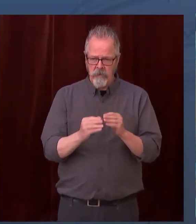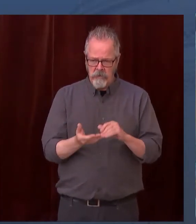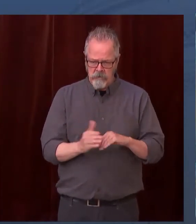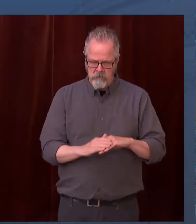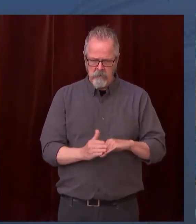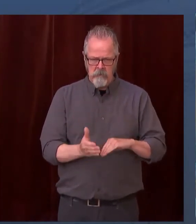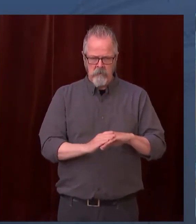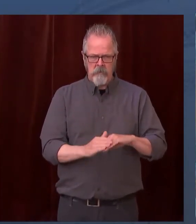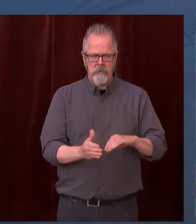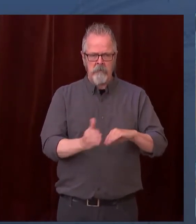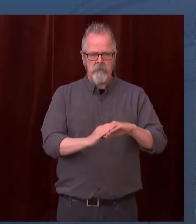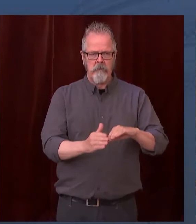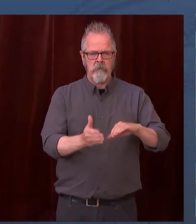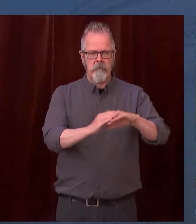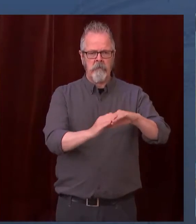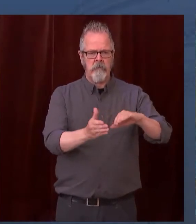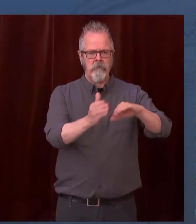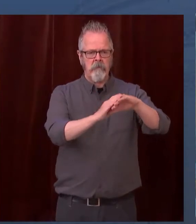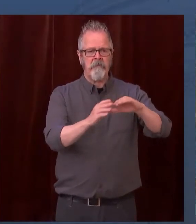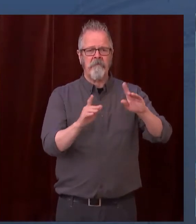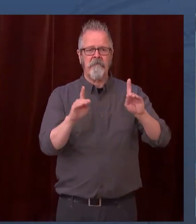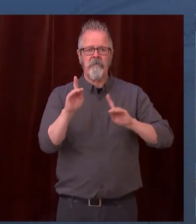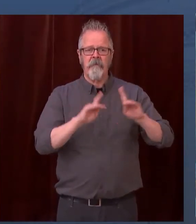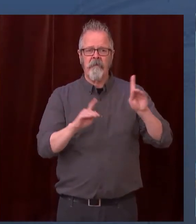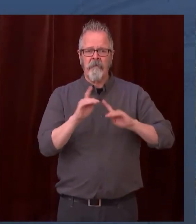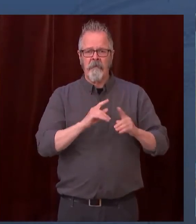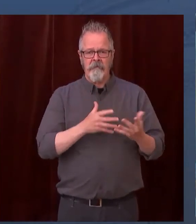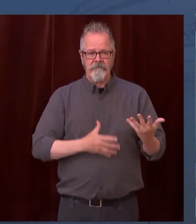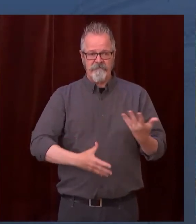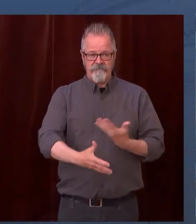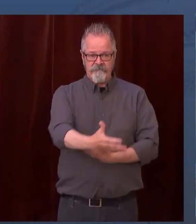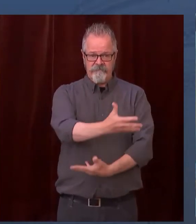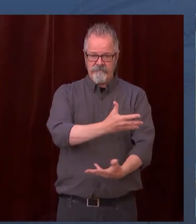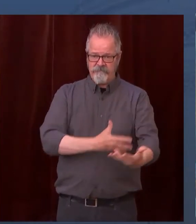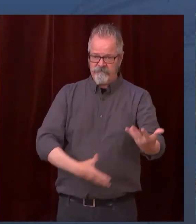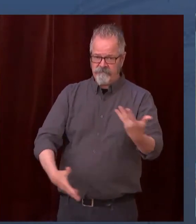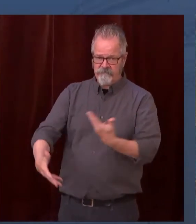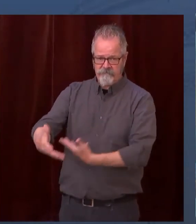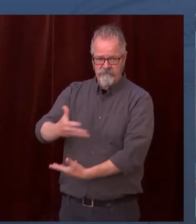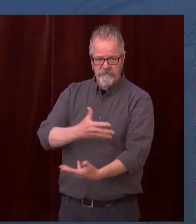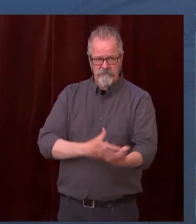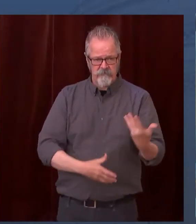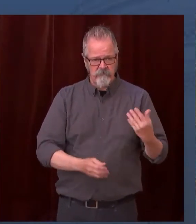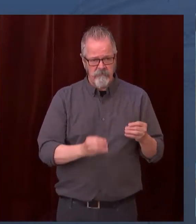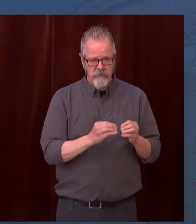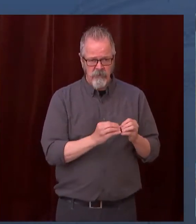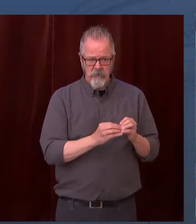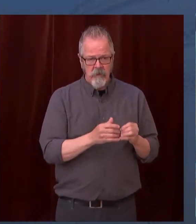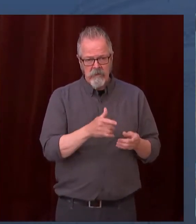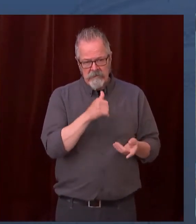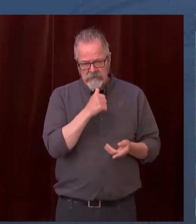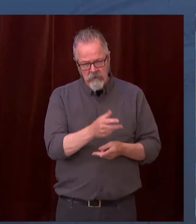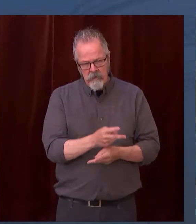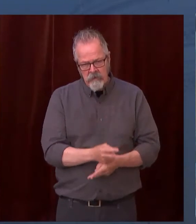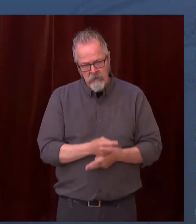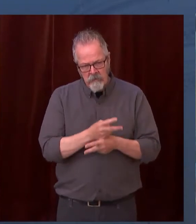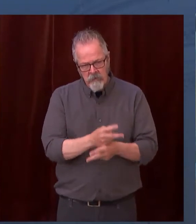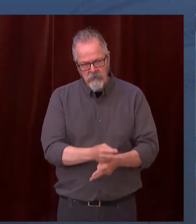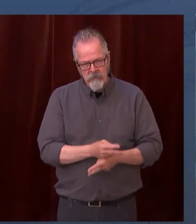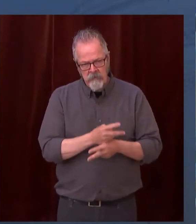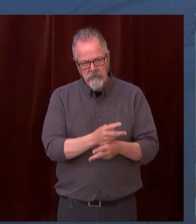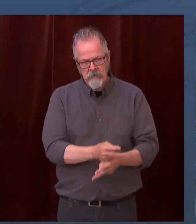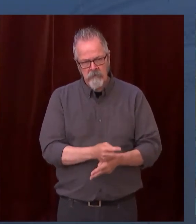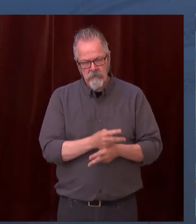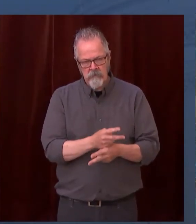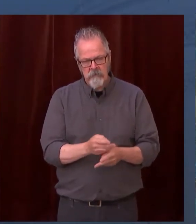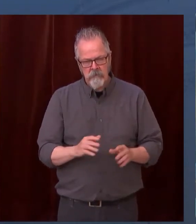virus spread. And in part that's because we're not being as careful as we need to be. As the governor said, if we keep